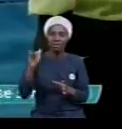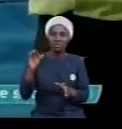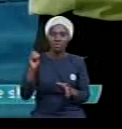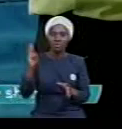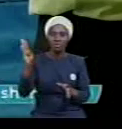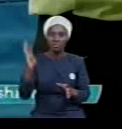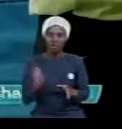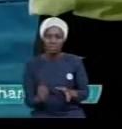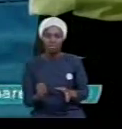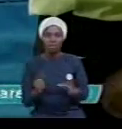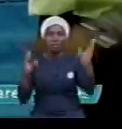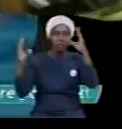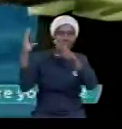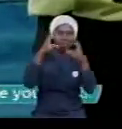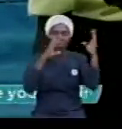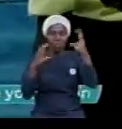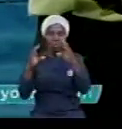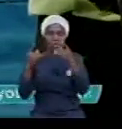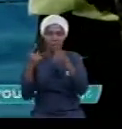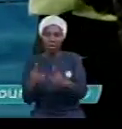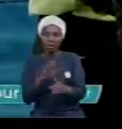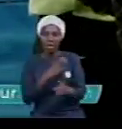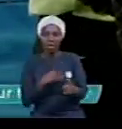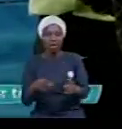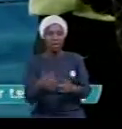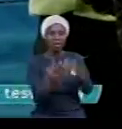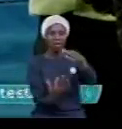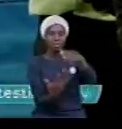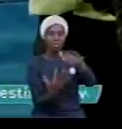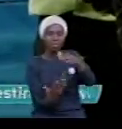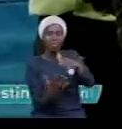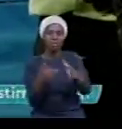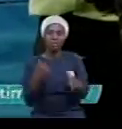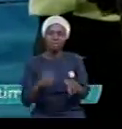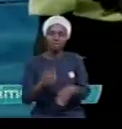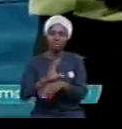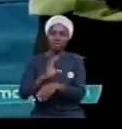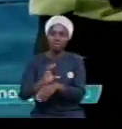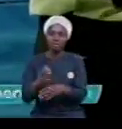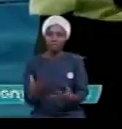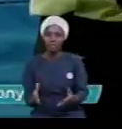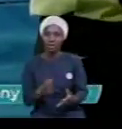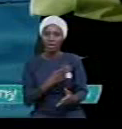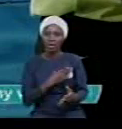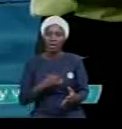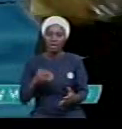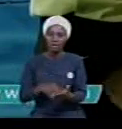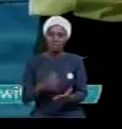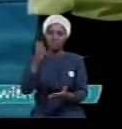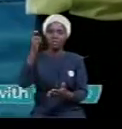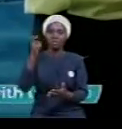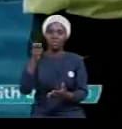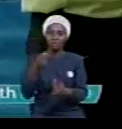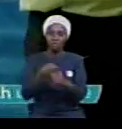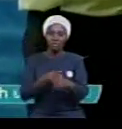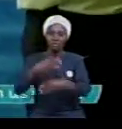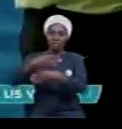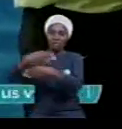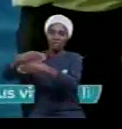Won so wa la tori fence. So di keji. Okun ni mo fi sole.